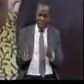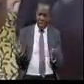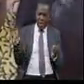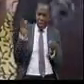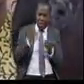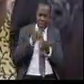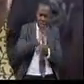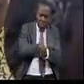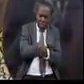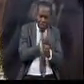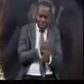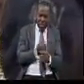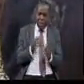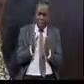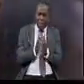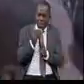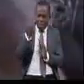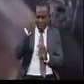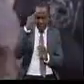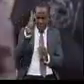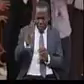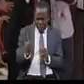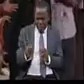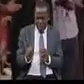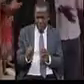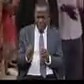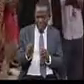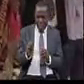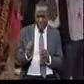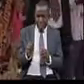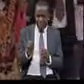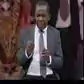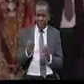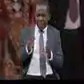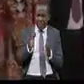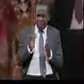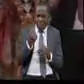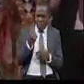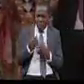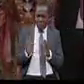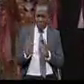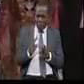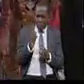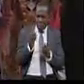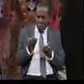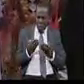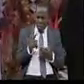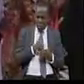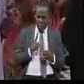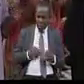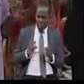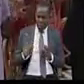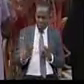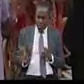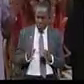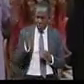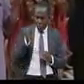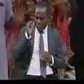him. What do you want God to use him to achieve? Pray.